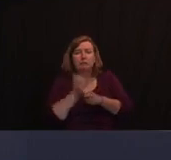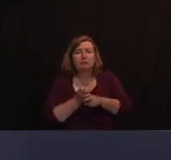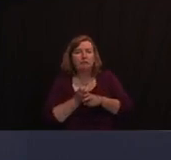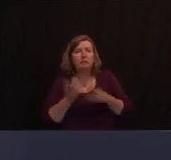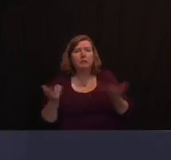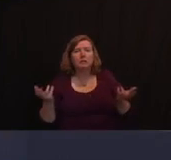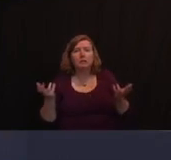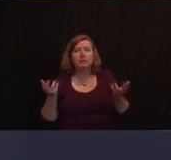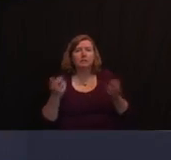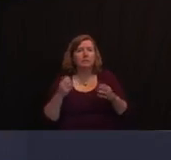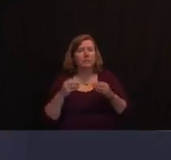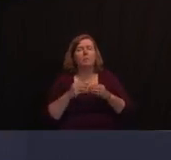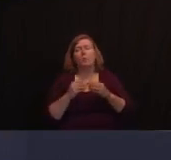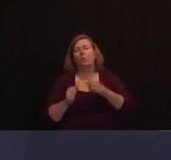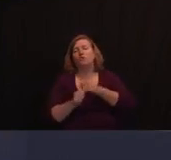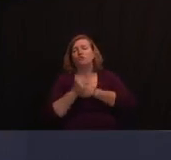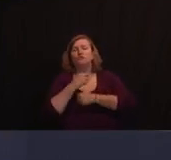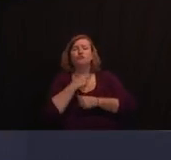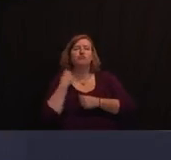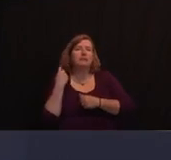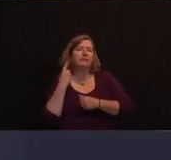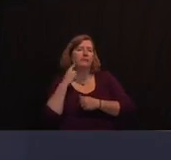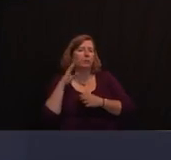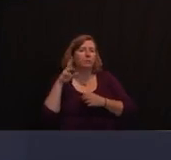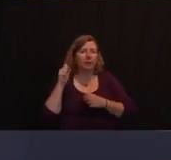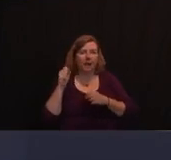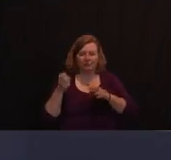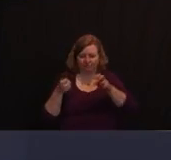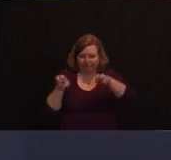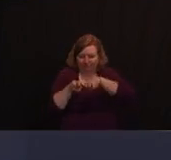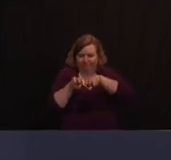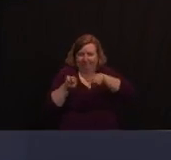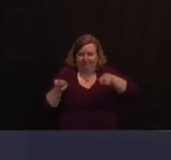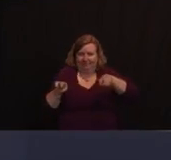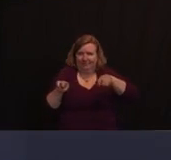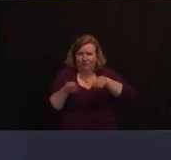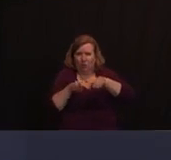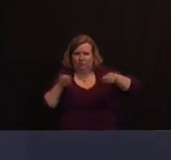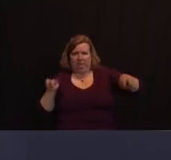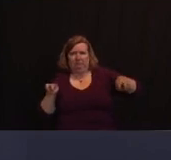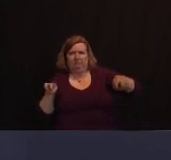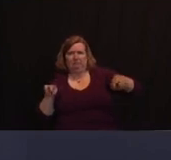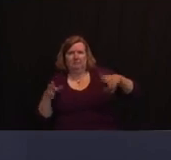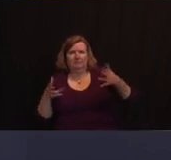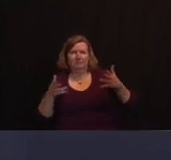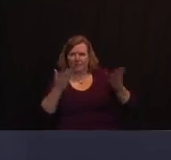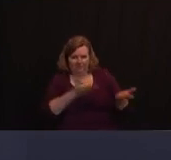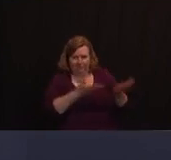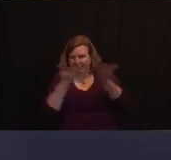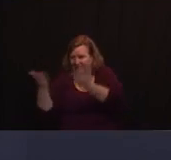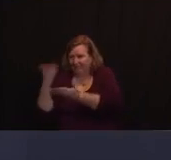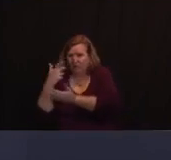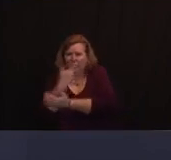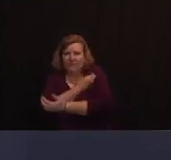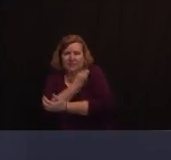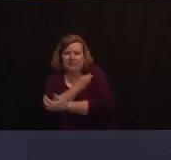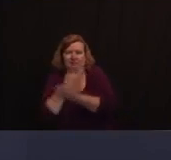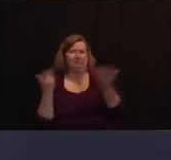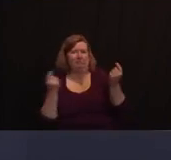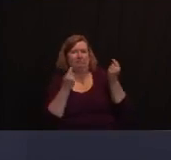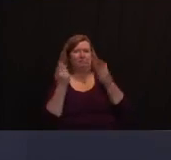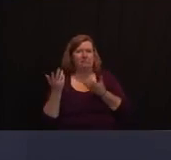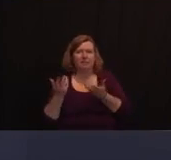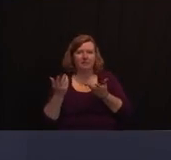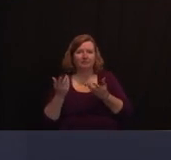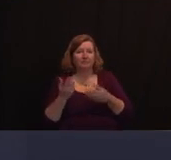risk if they were put on a bus in close contact with one another to move to a site. So the team that we have working on